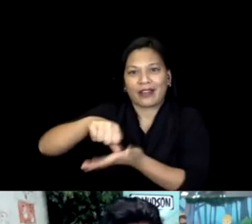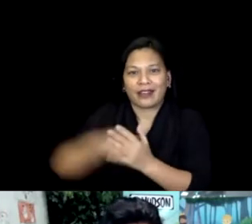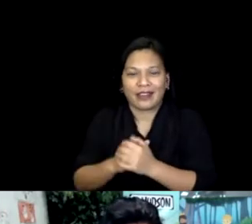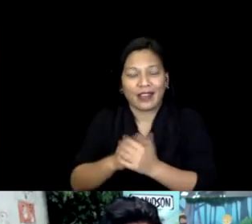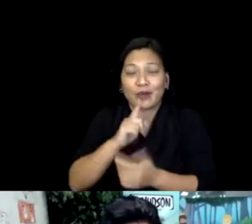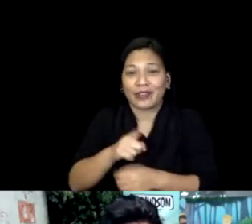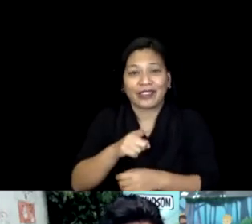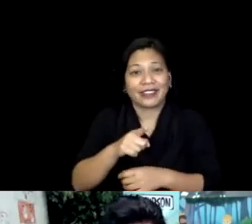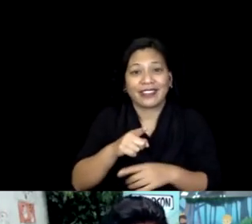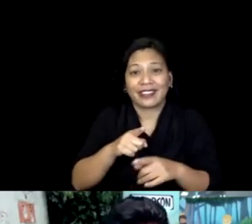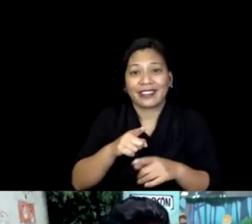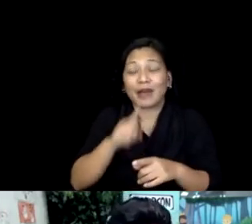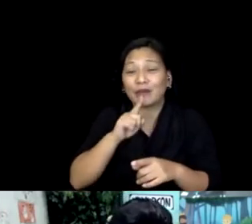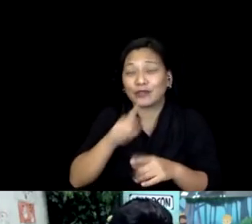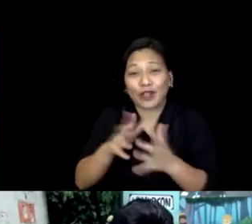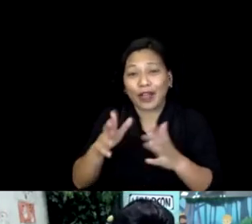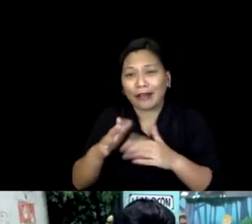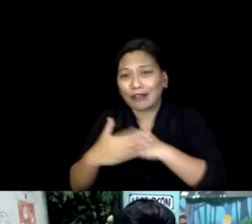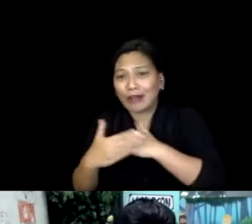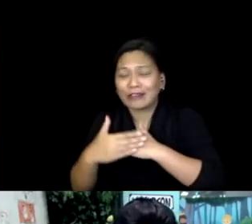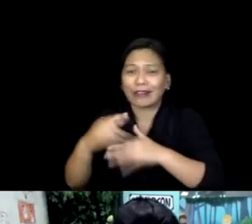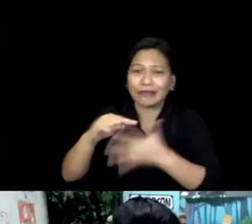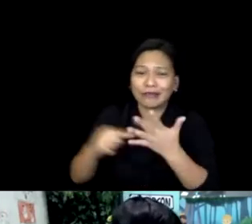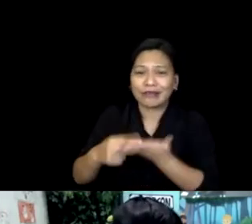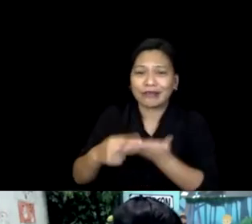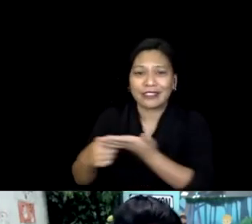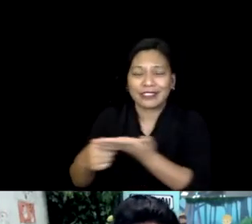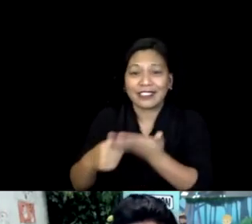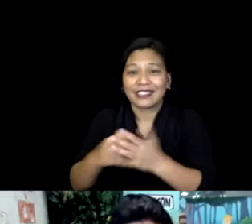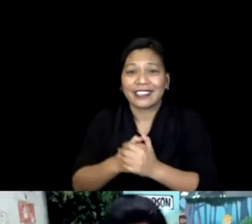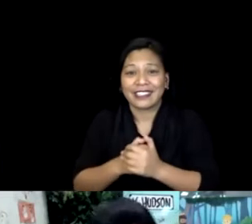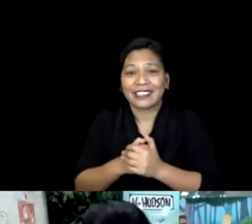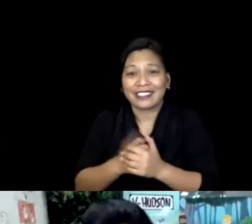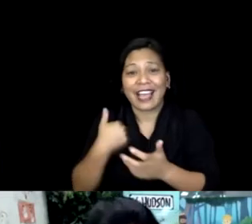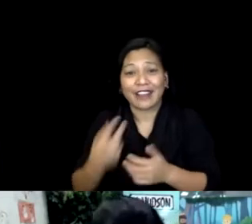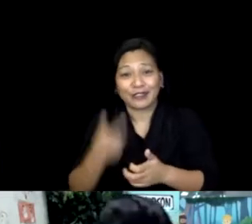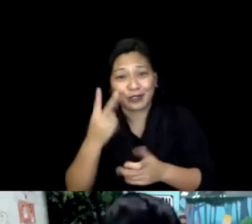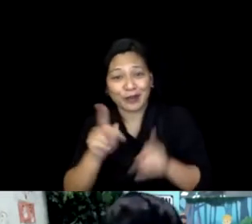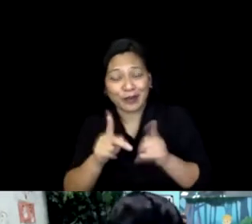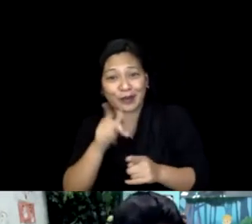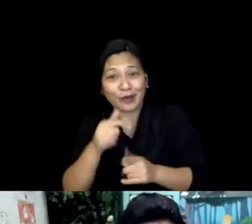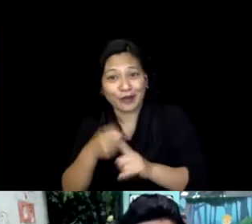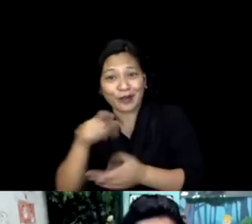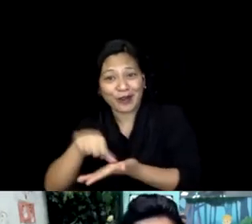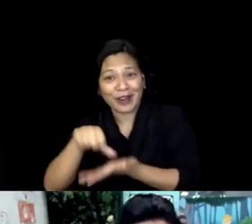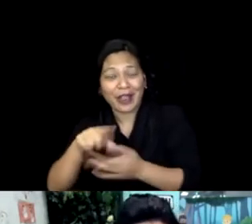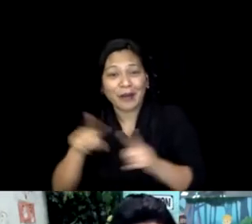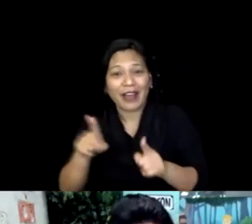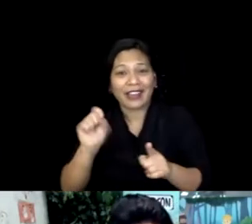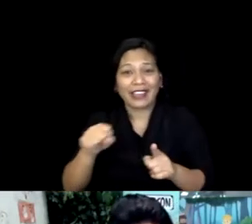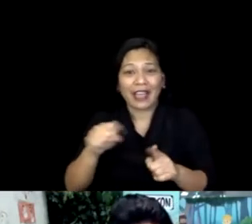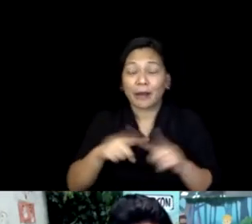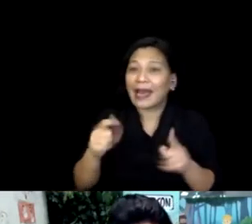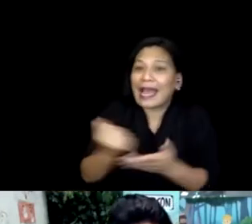have wanted, probably. Well, I mean, having two Iranians here on the panel, I mean, I don't think I'm talking at a school that everything's